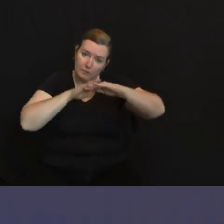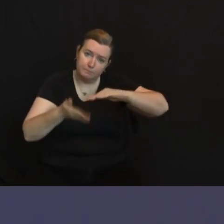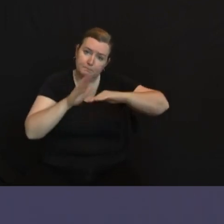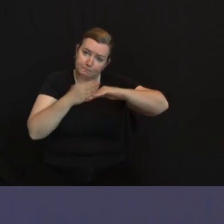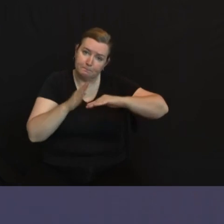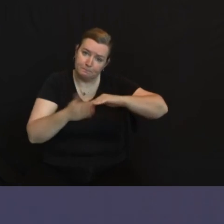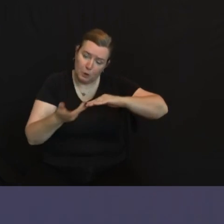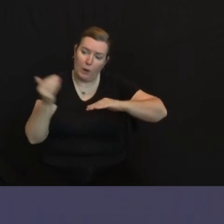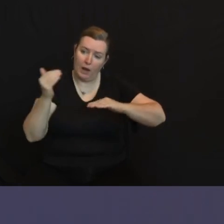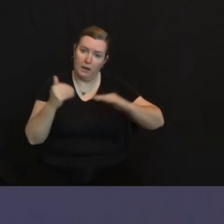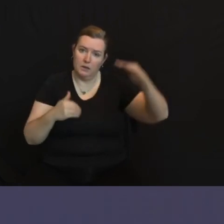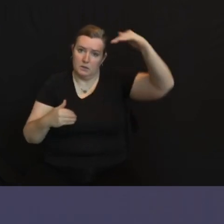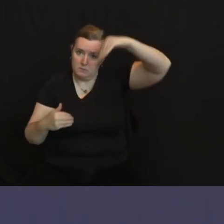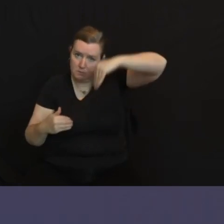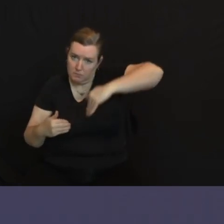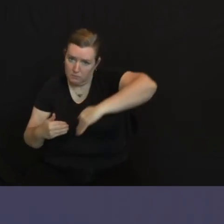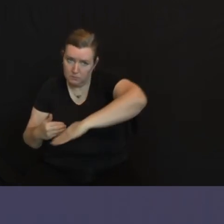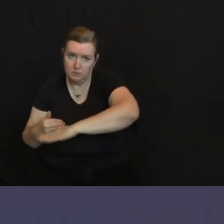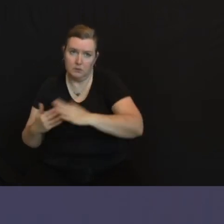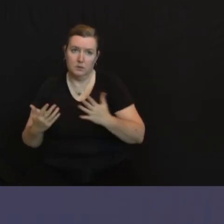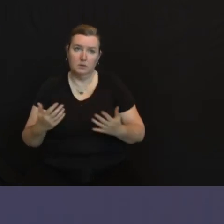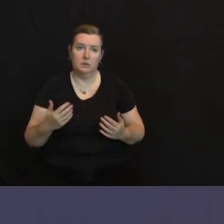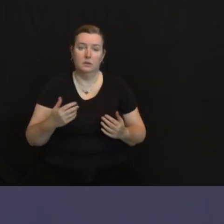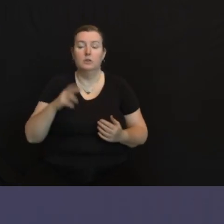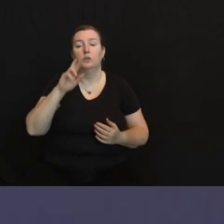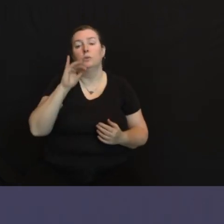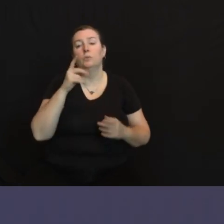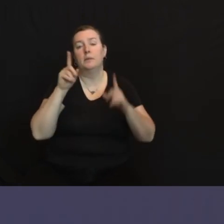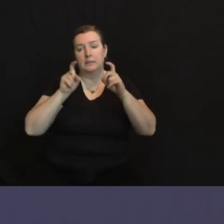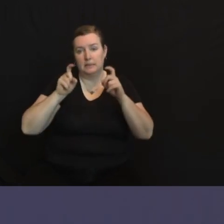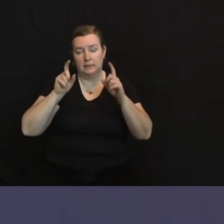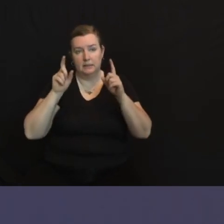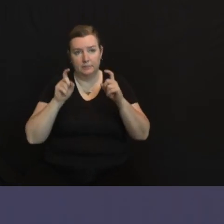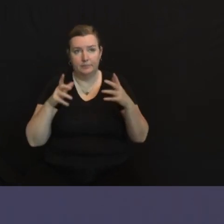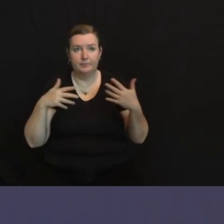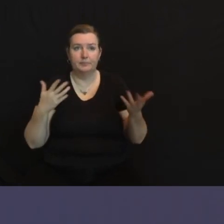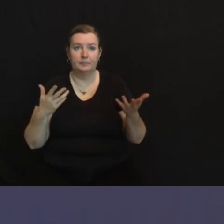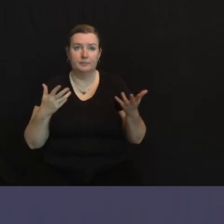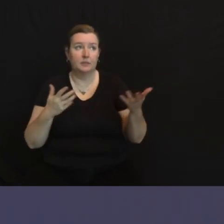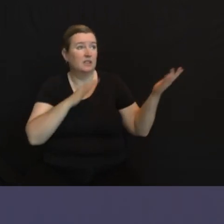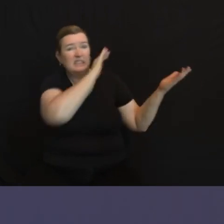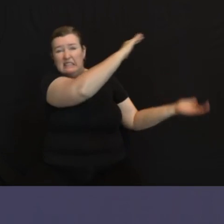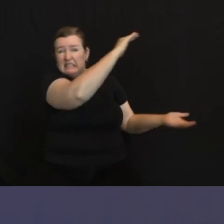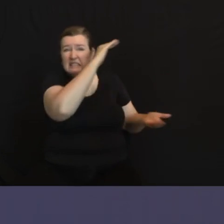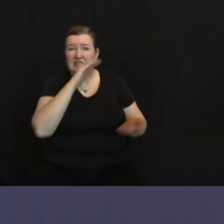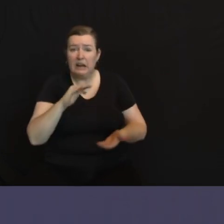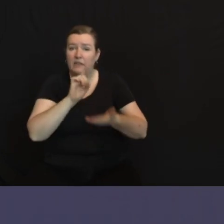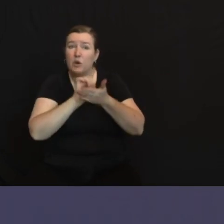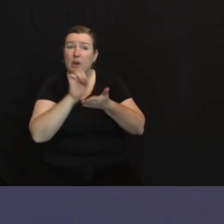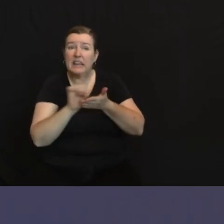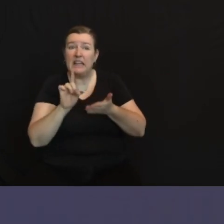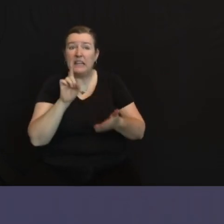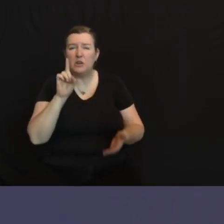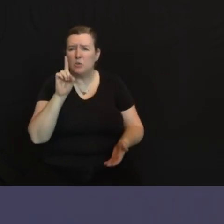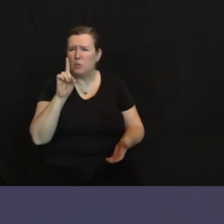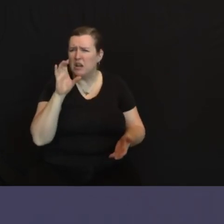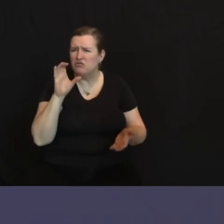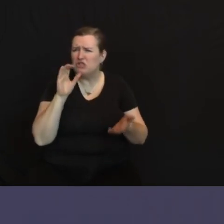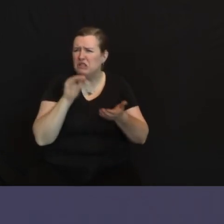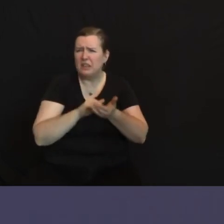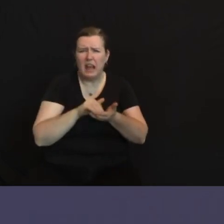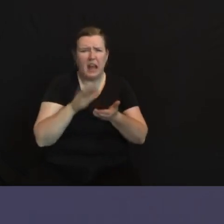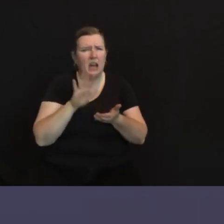Status of the rapid tests, we're getting these in tranches of 170-something thousand per week. And Pat, I don't know if we have this week's in yet. Do you happen to know the next? I don't,